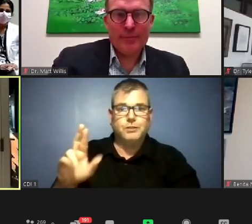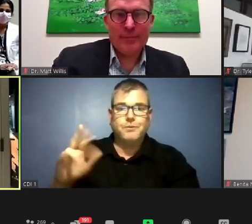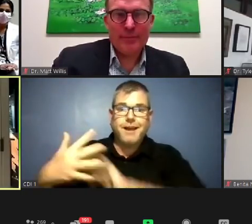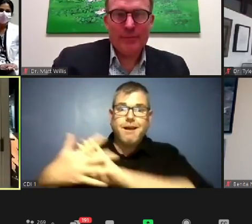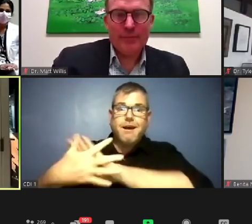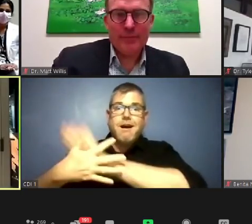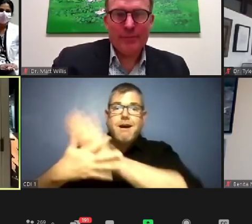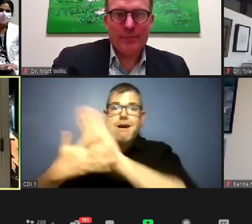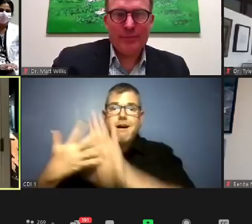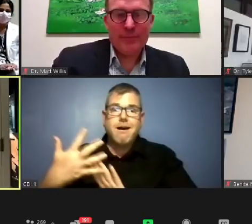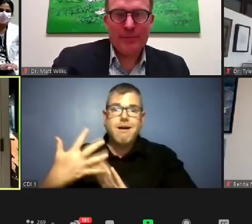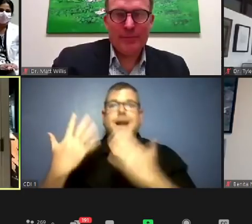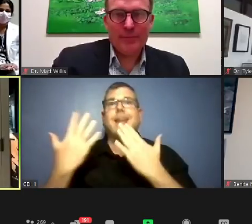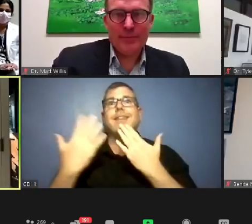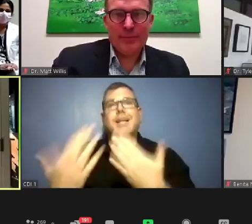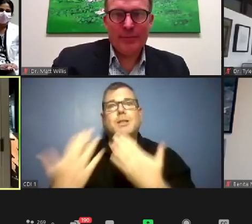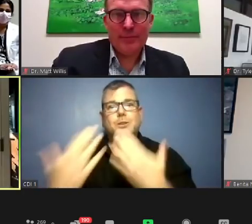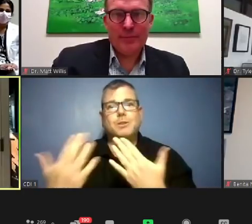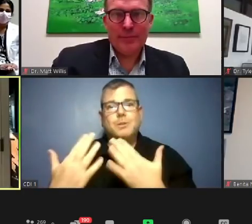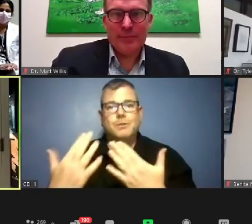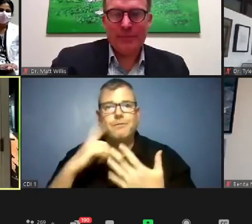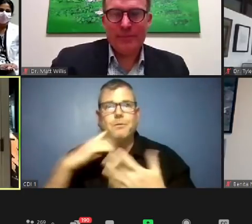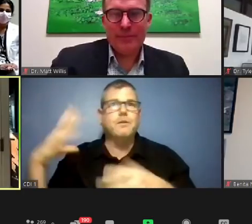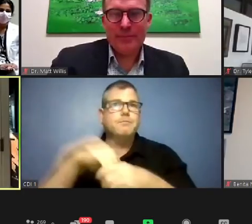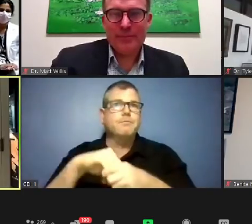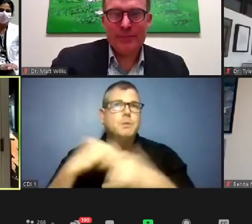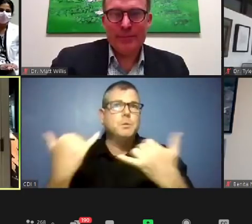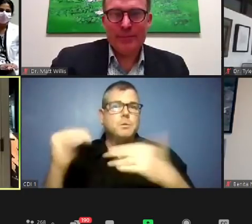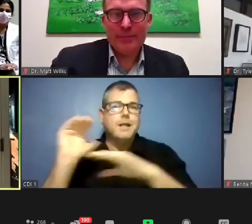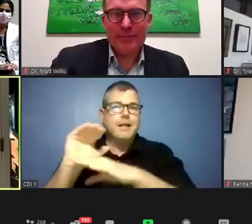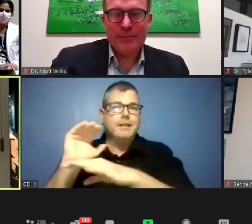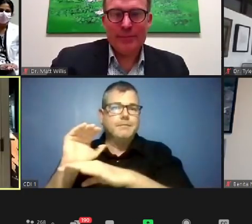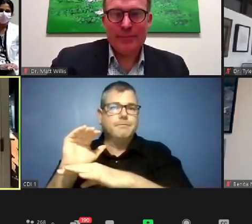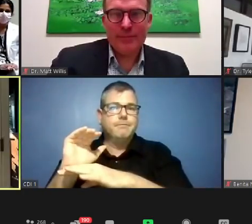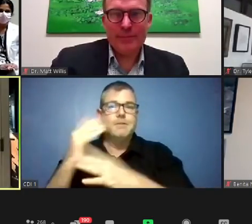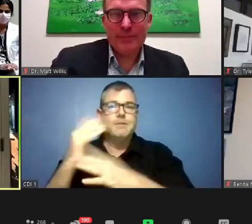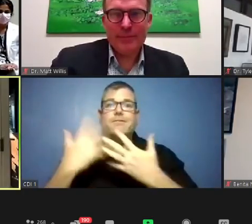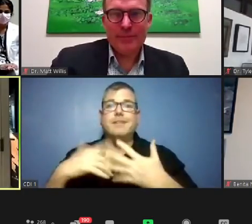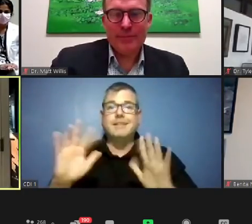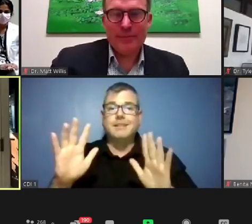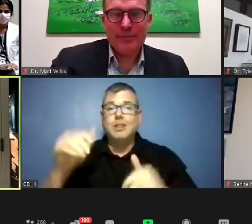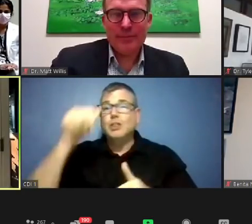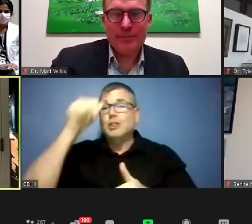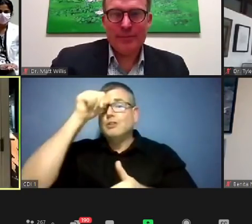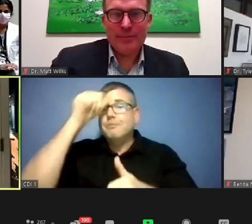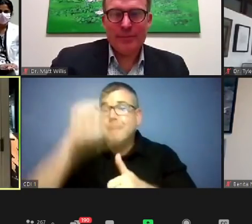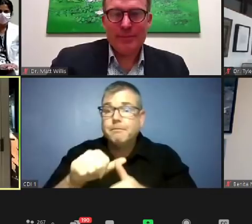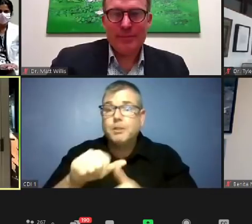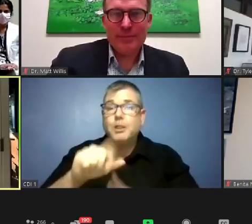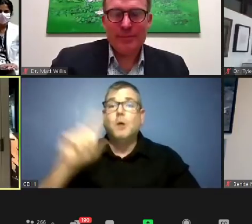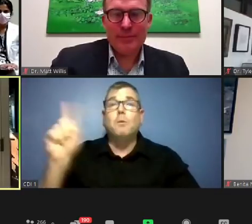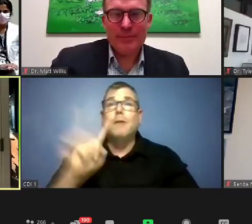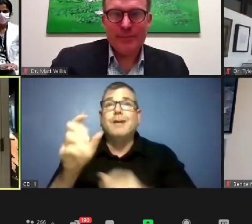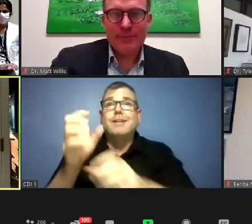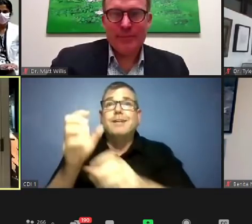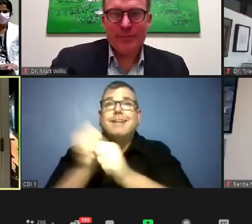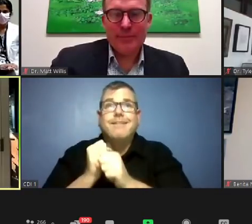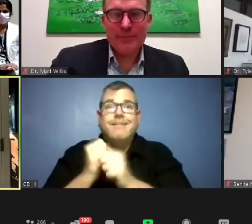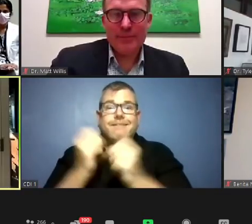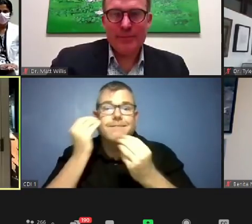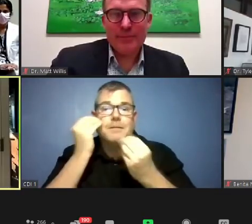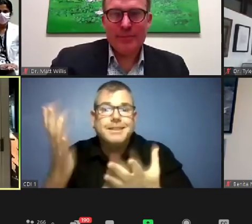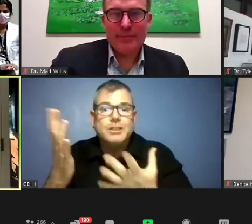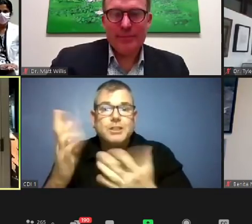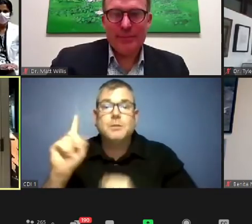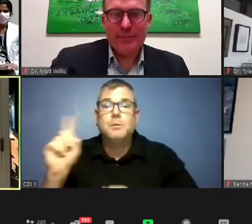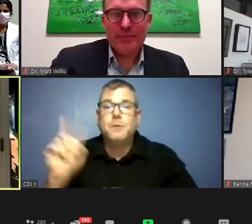evening. Before we close, I want to remind you that you can find the latest information about COVID activity in Marin, vaccine information,